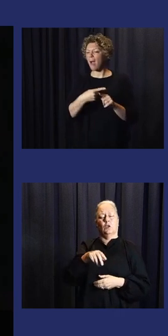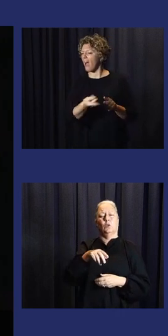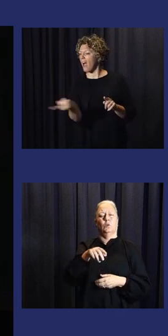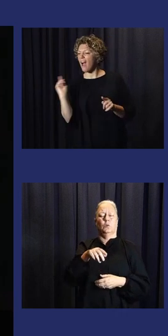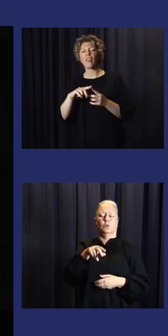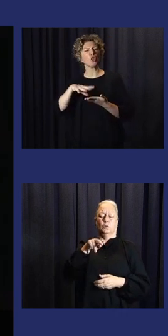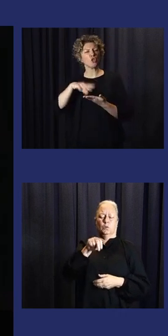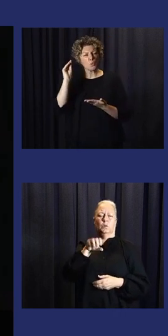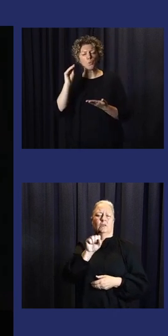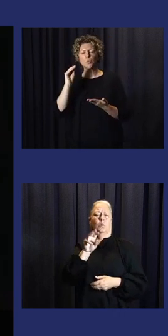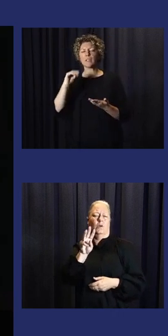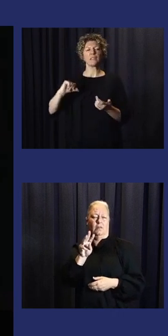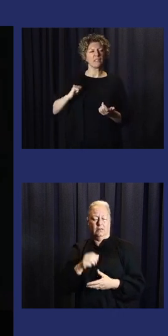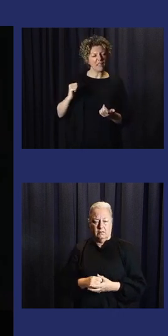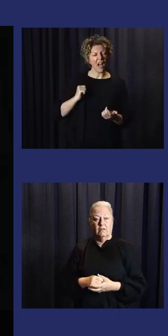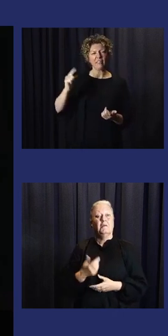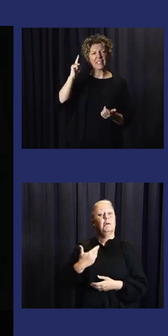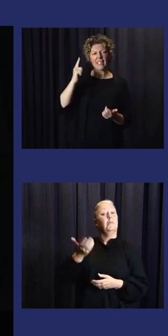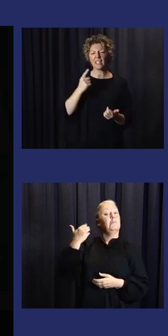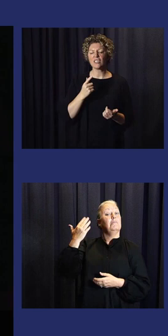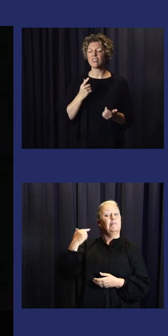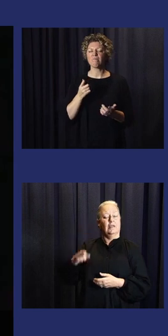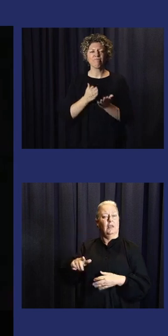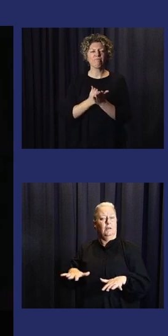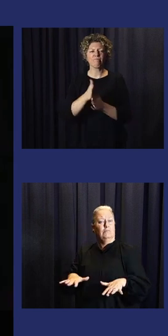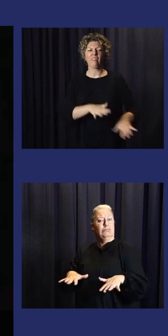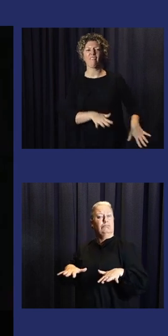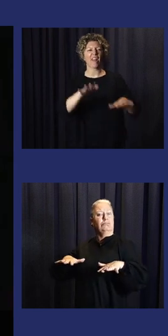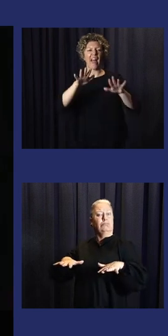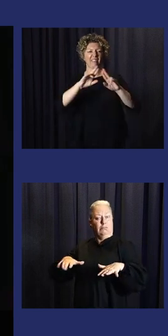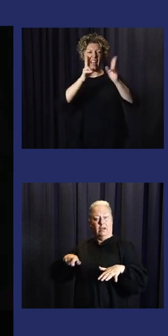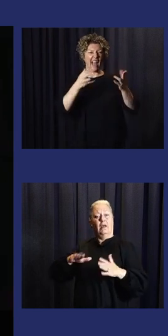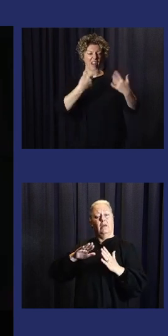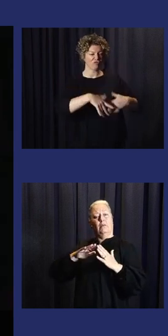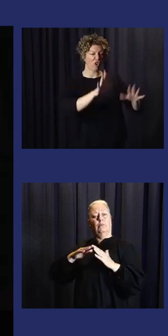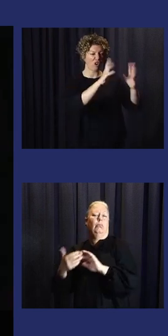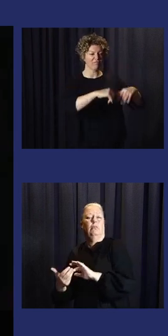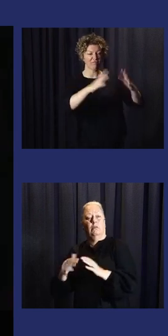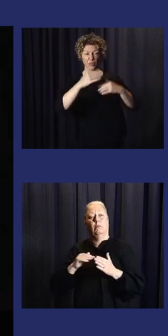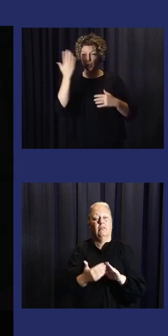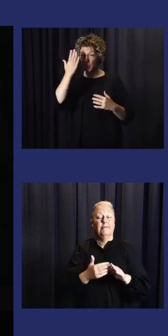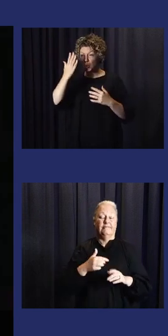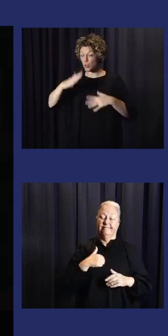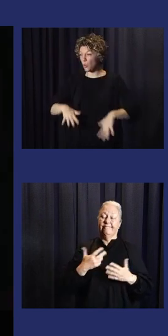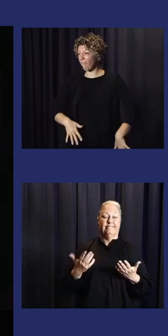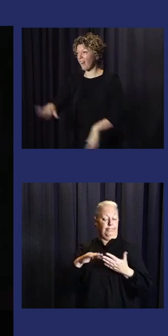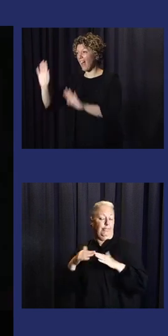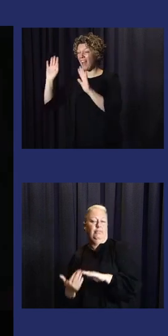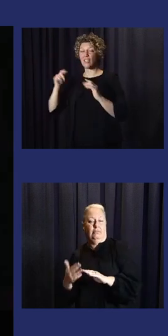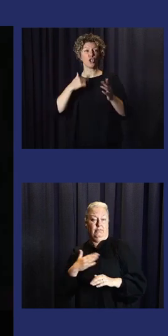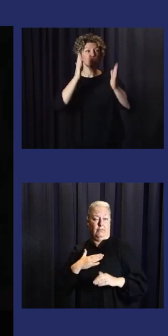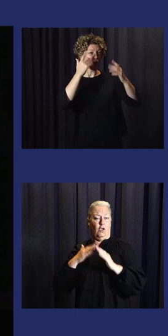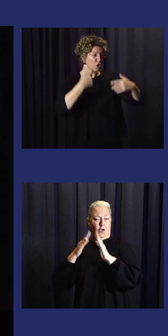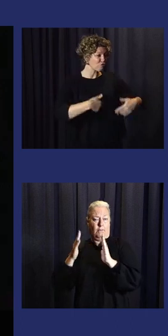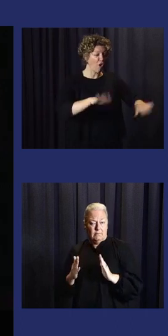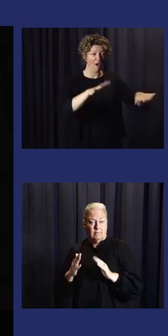and staff at our school lost our homes in the flood. We lost our school, we lost our church.